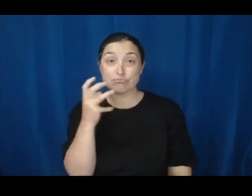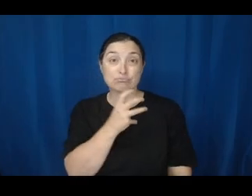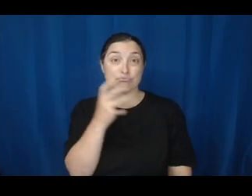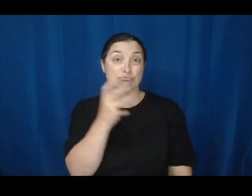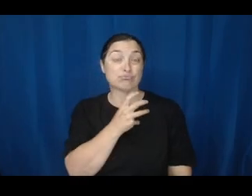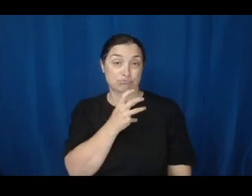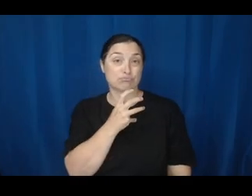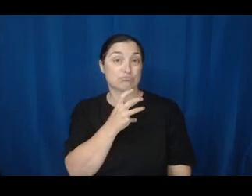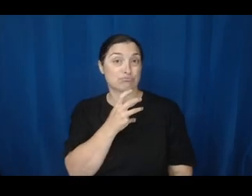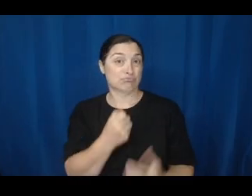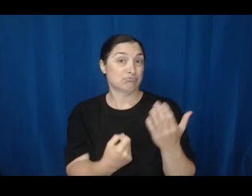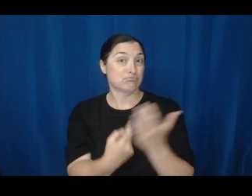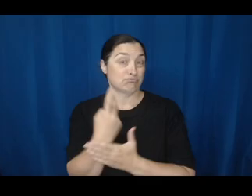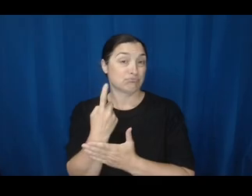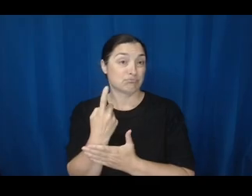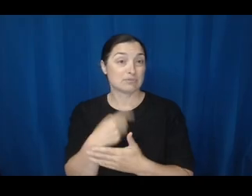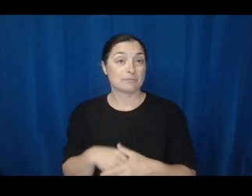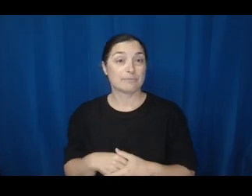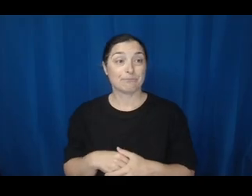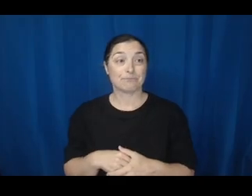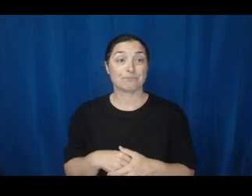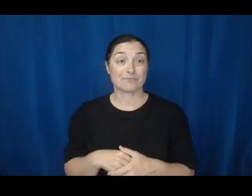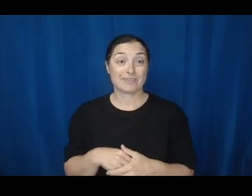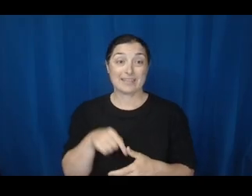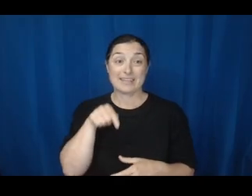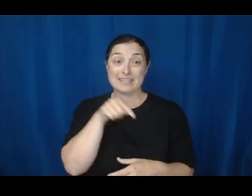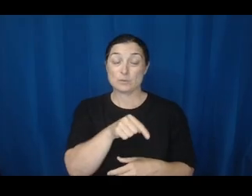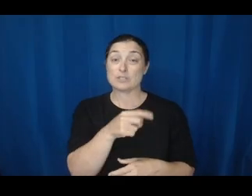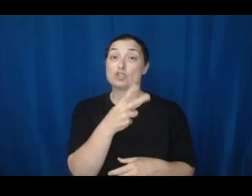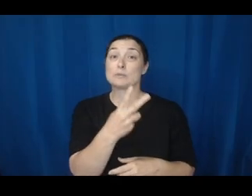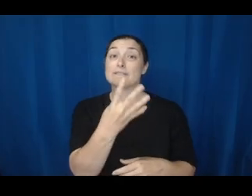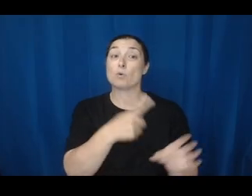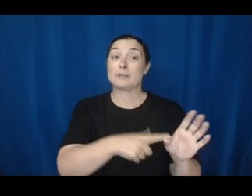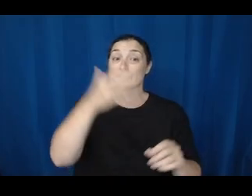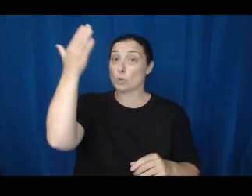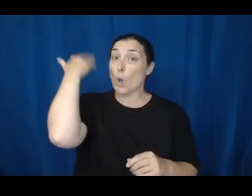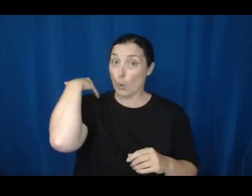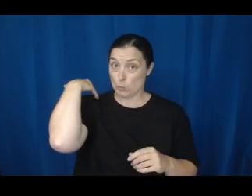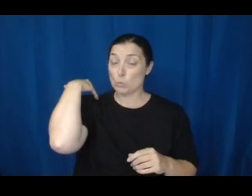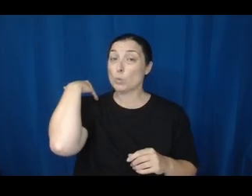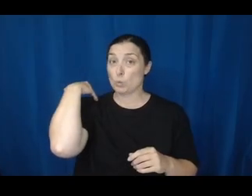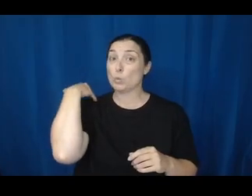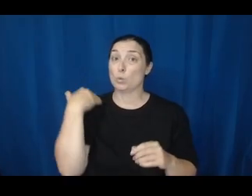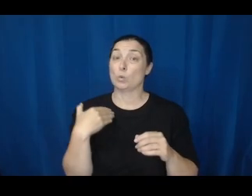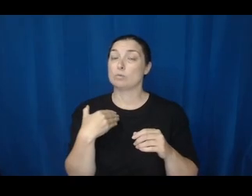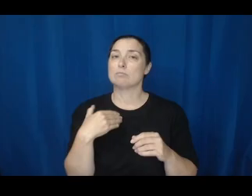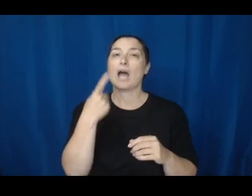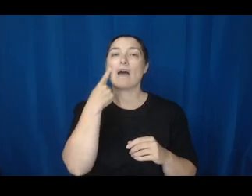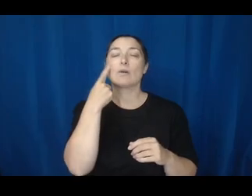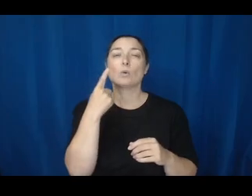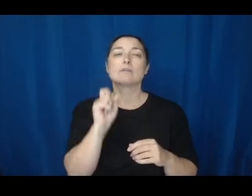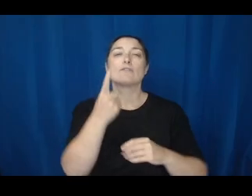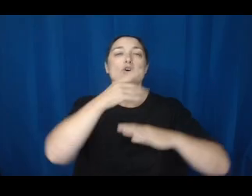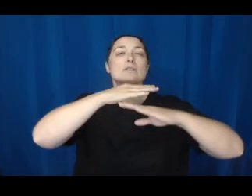this is what we saw 24 years ago in the first OECD study when we were looking at the Indigenous students